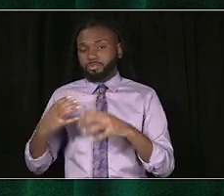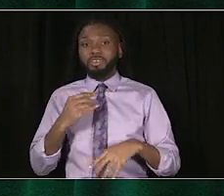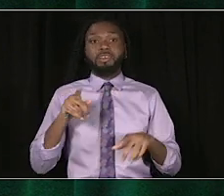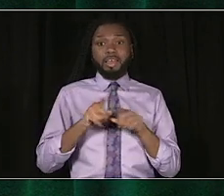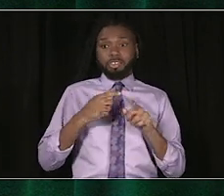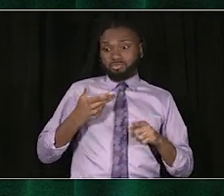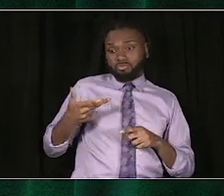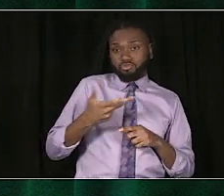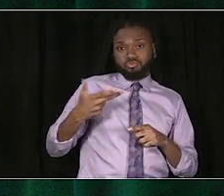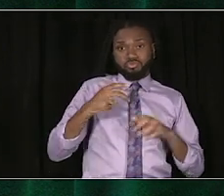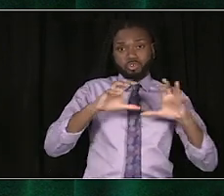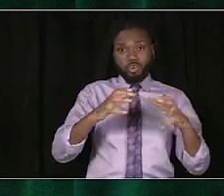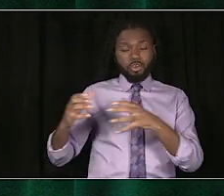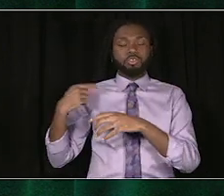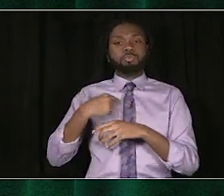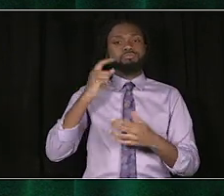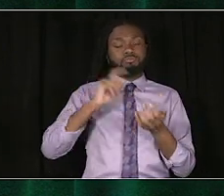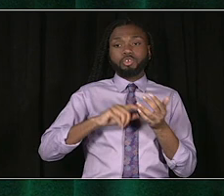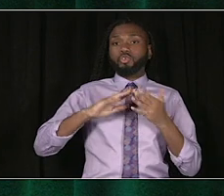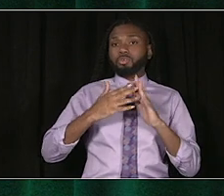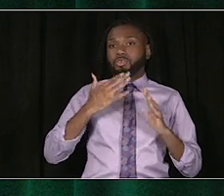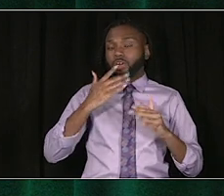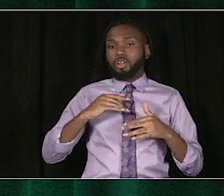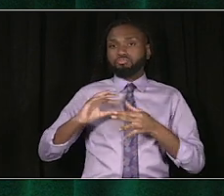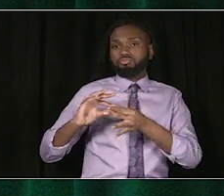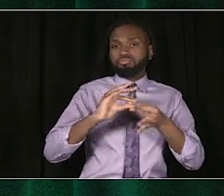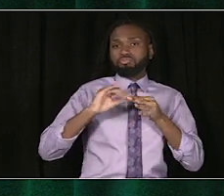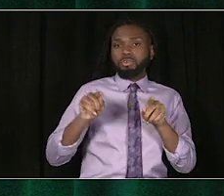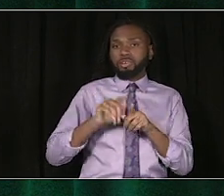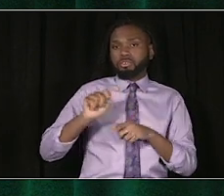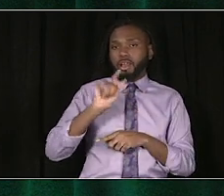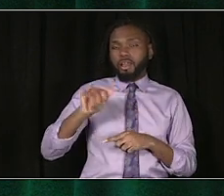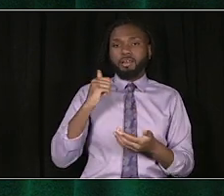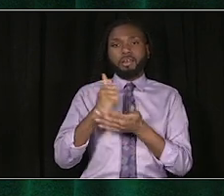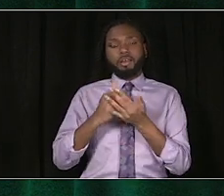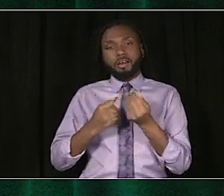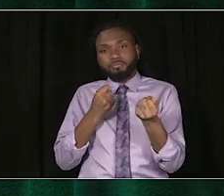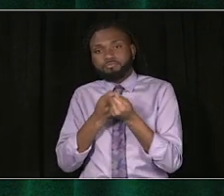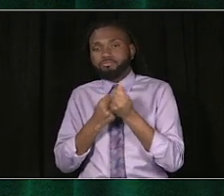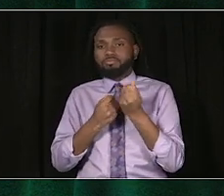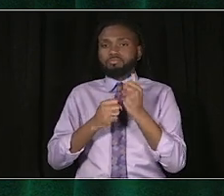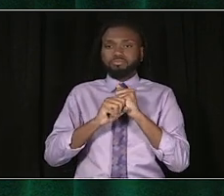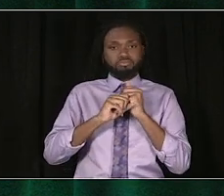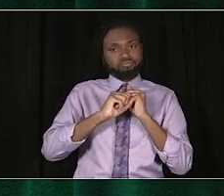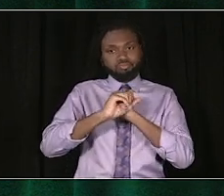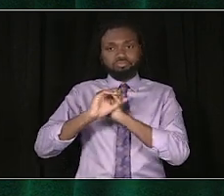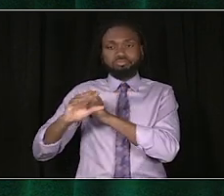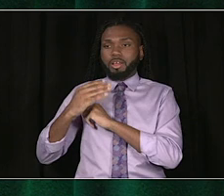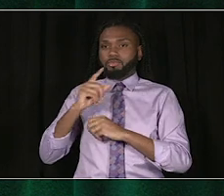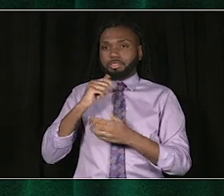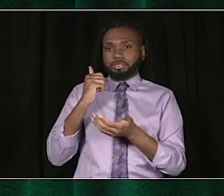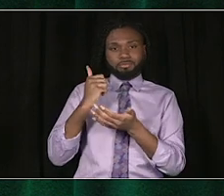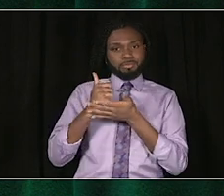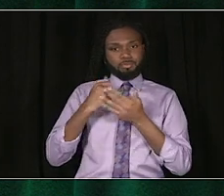really understand that communities of color working together as allies to amplify and to support each other in this really